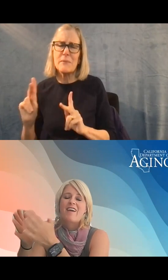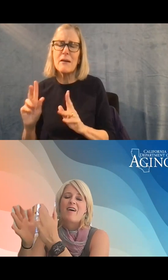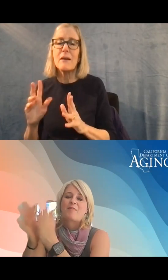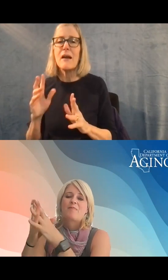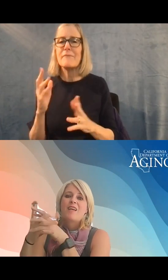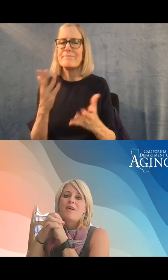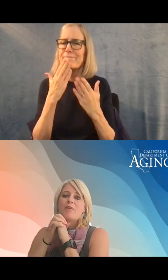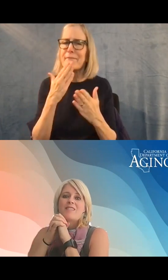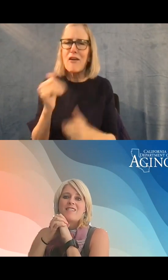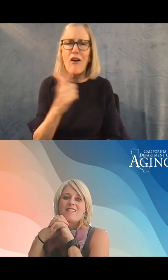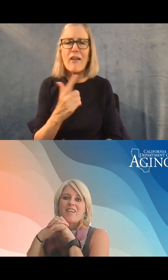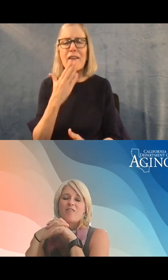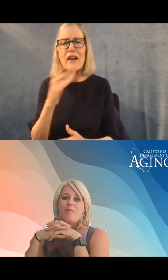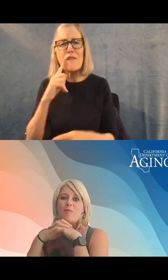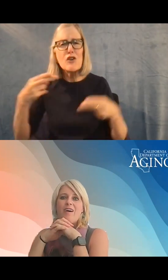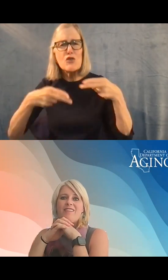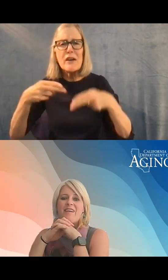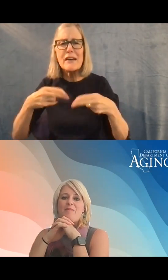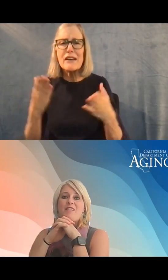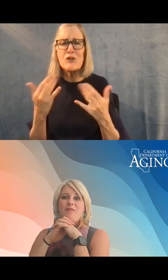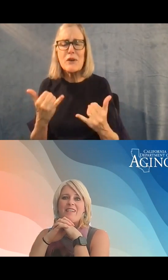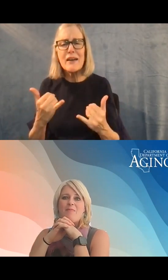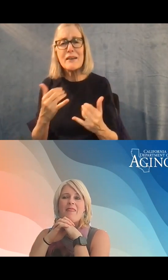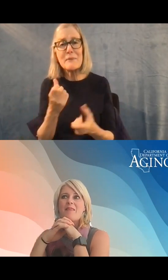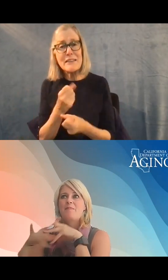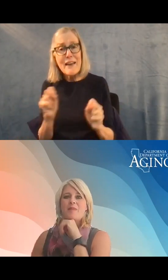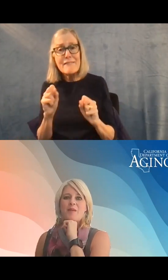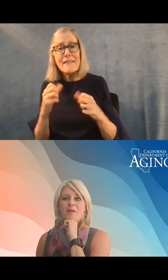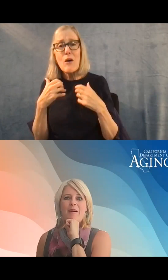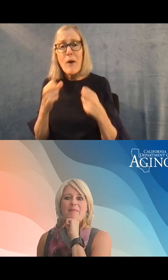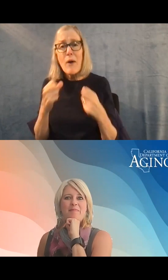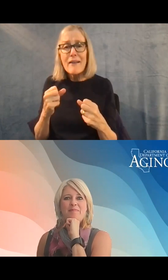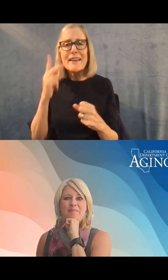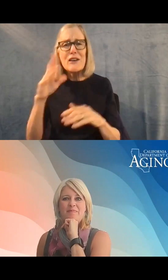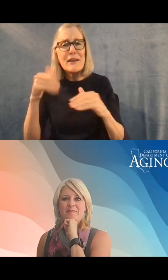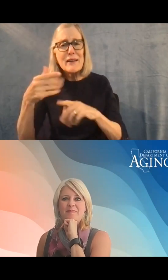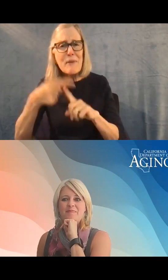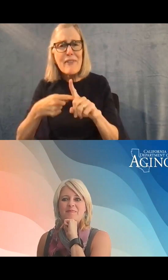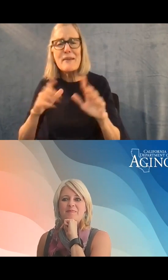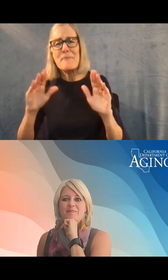today. Please stay safe, be well. See you next month. Goodbye.